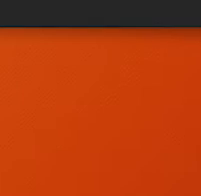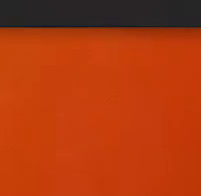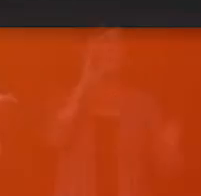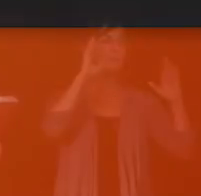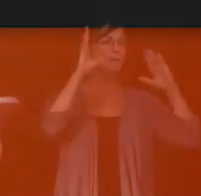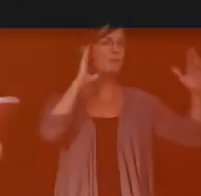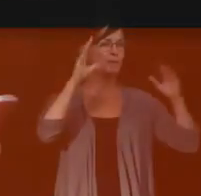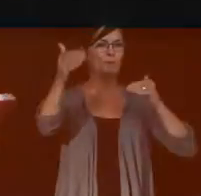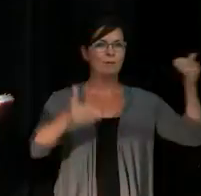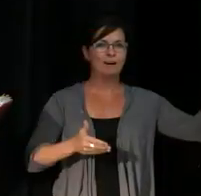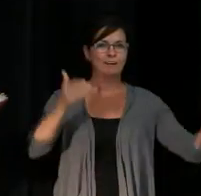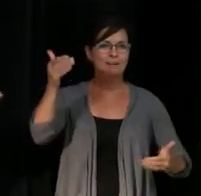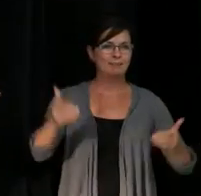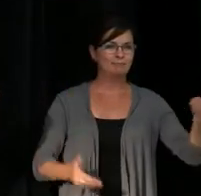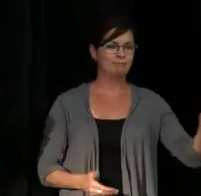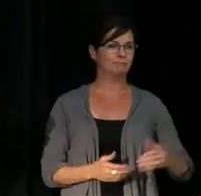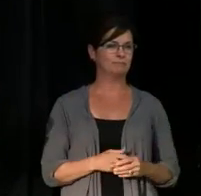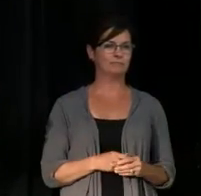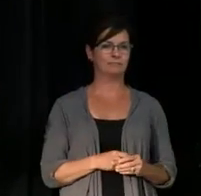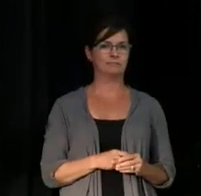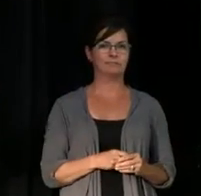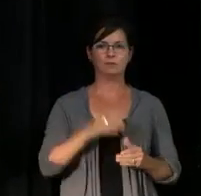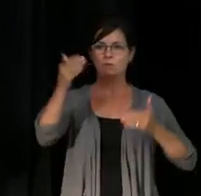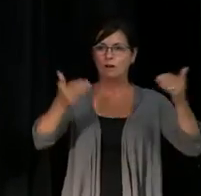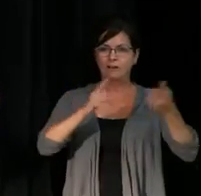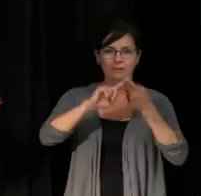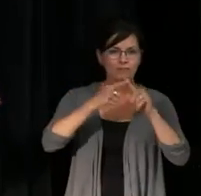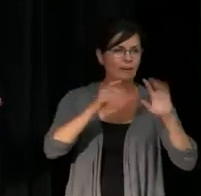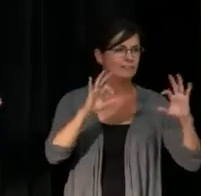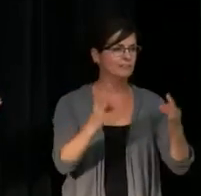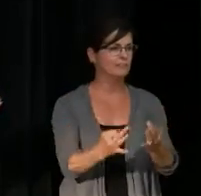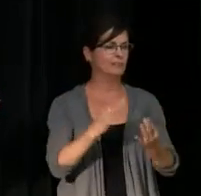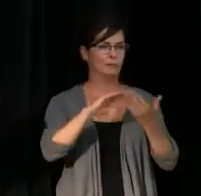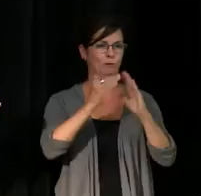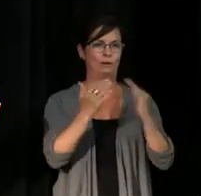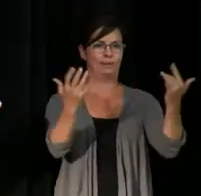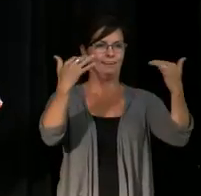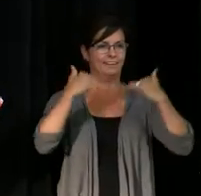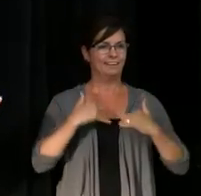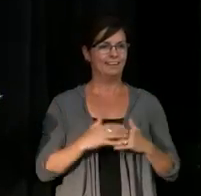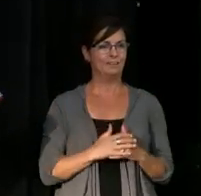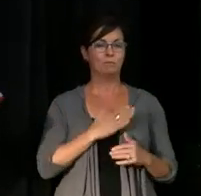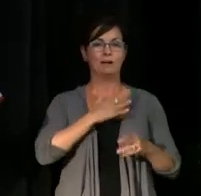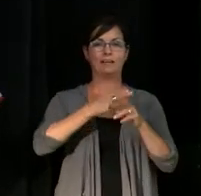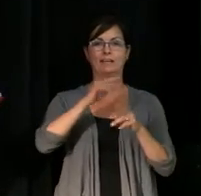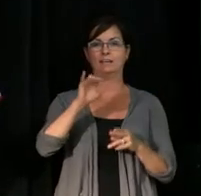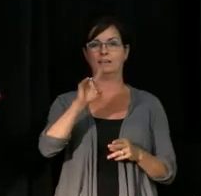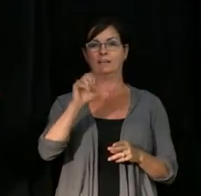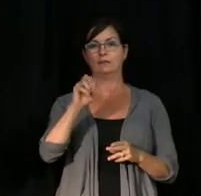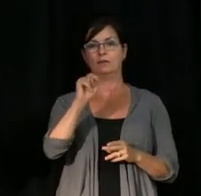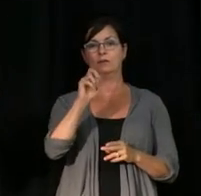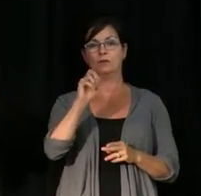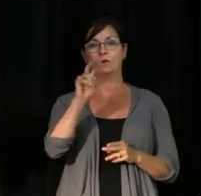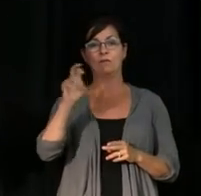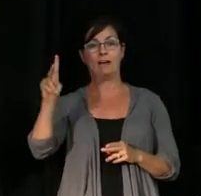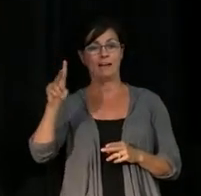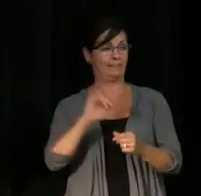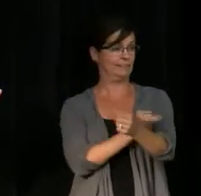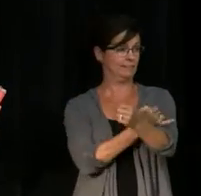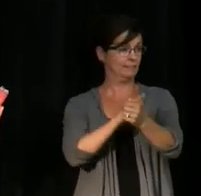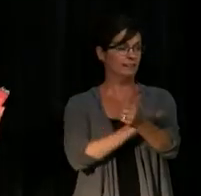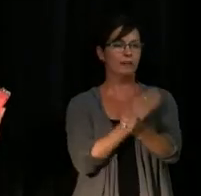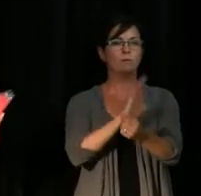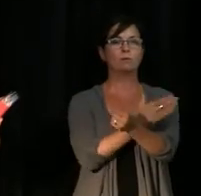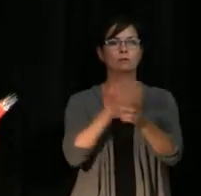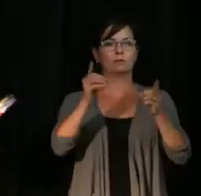Hello, welcome. Welcome friends, family, and community members. My name is Julie Novak, and I am the